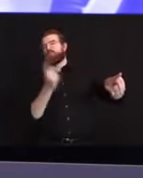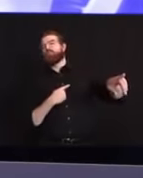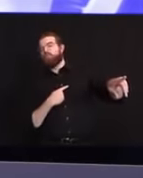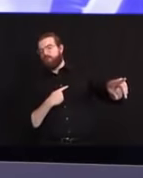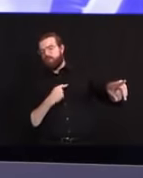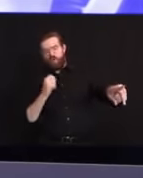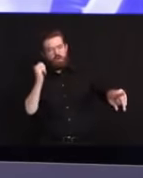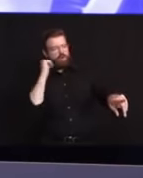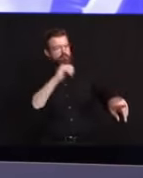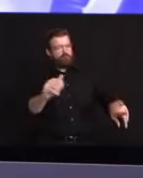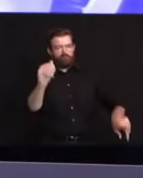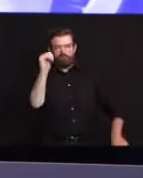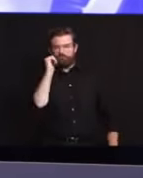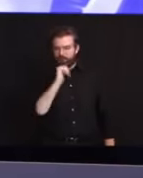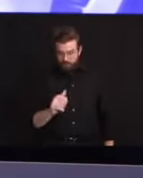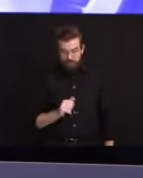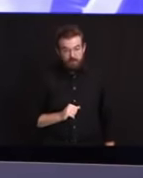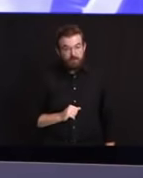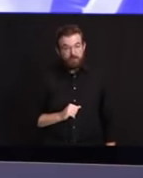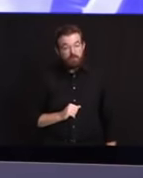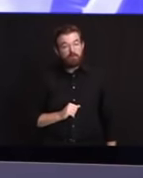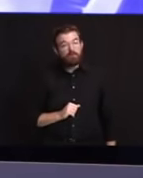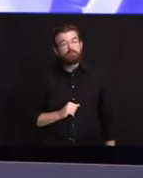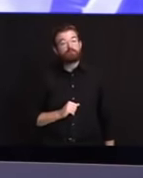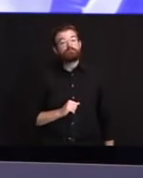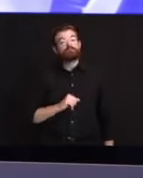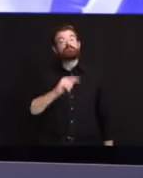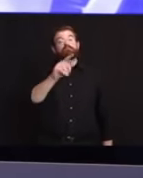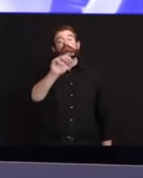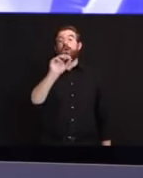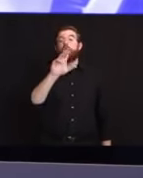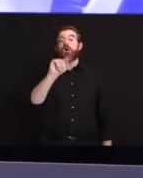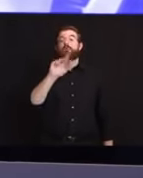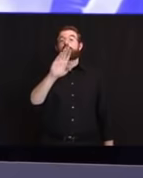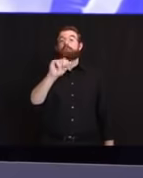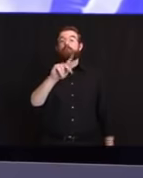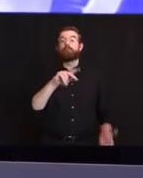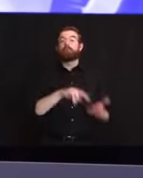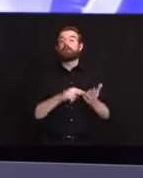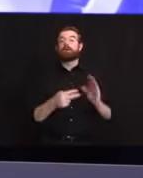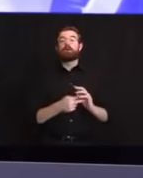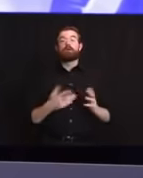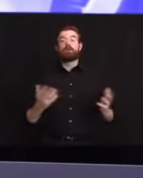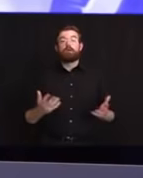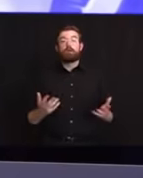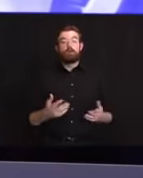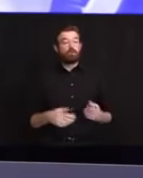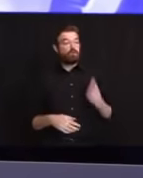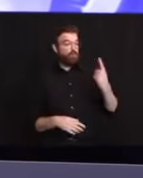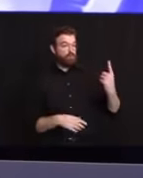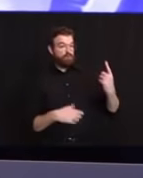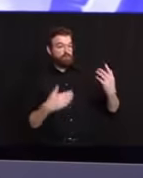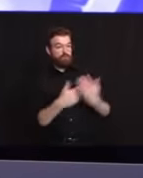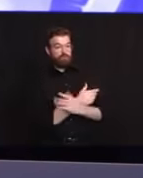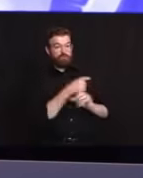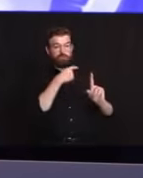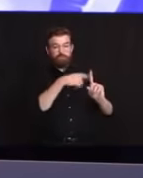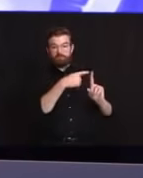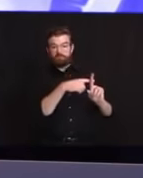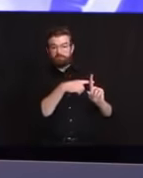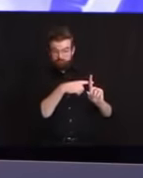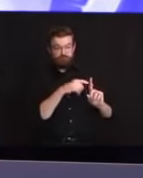as one new case in long-term care by an employee or a resident. And I'll let Ed talk